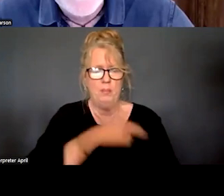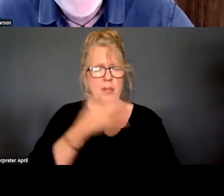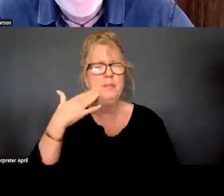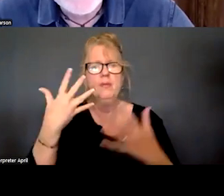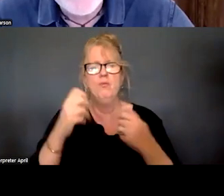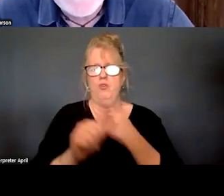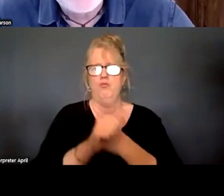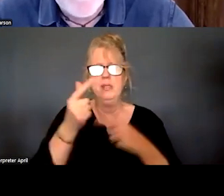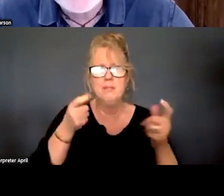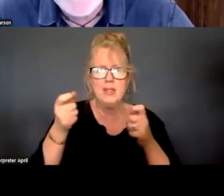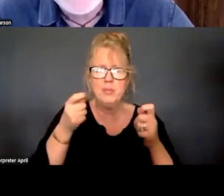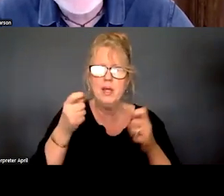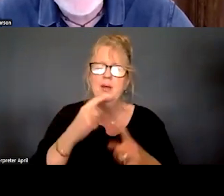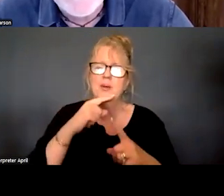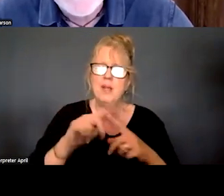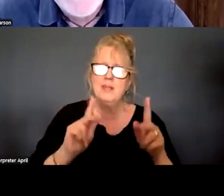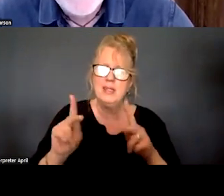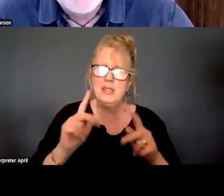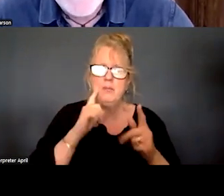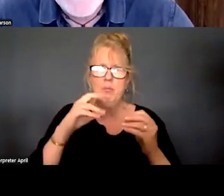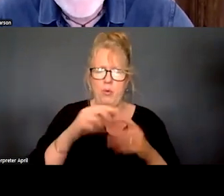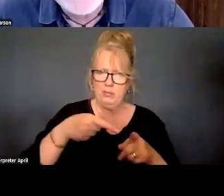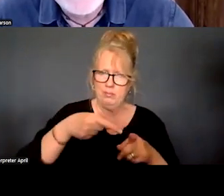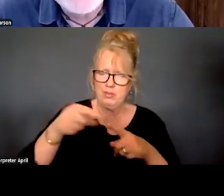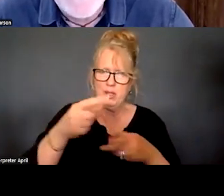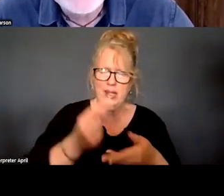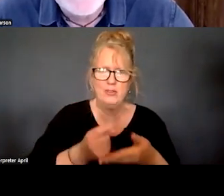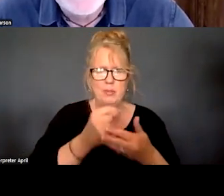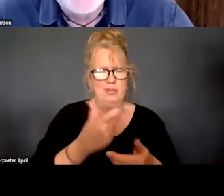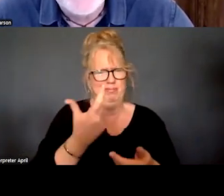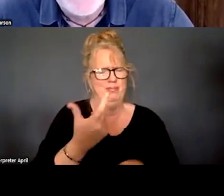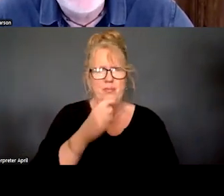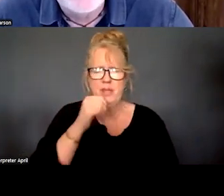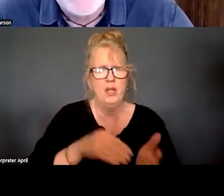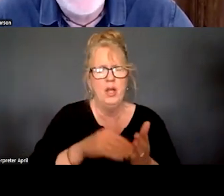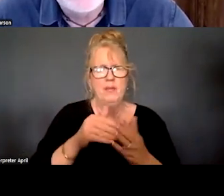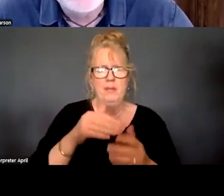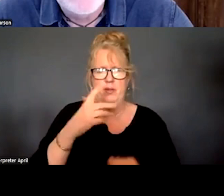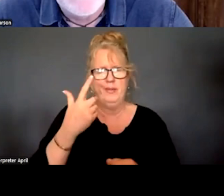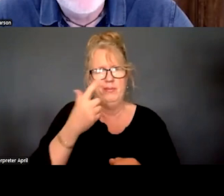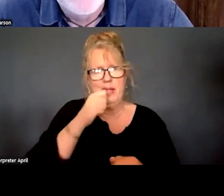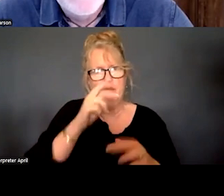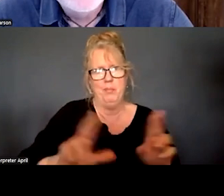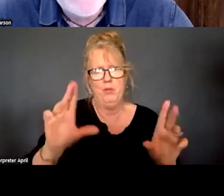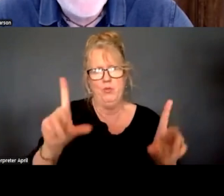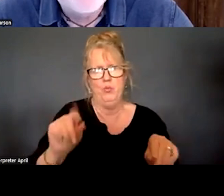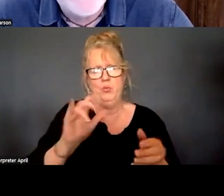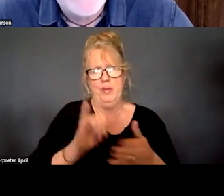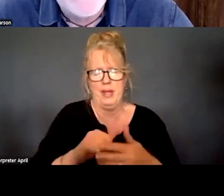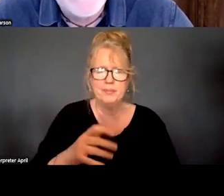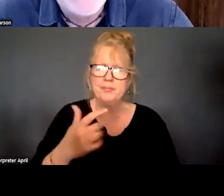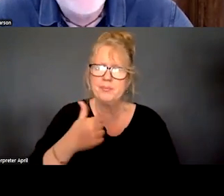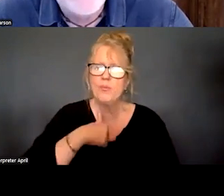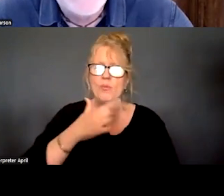management, but also they need more specialized treatment. Rarely is a hospital ED prepared to do that. So I